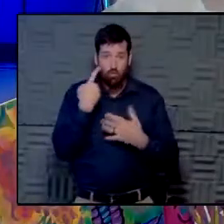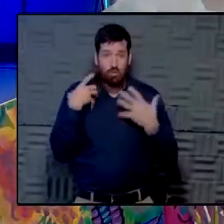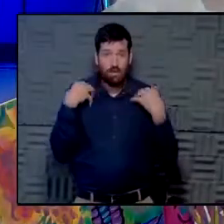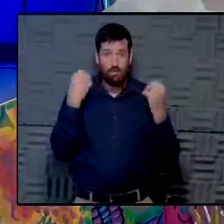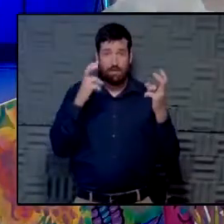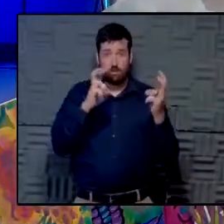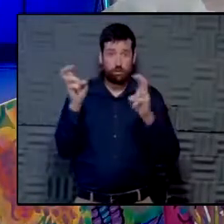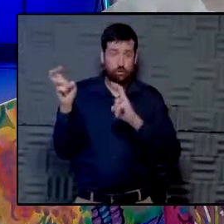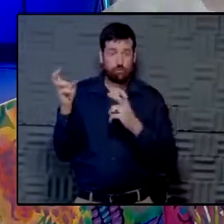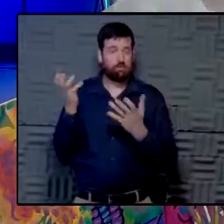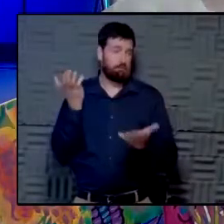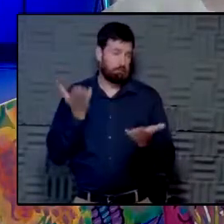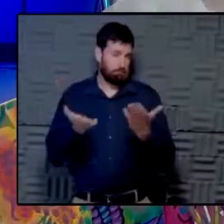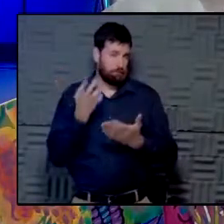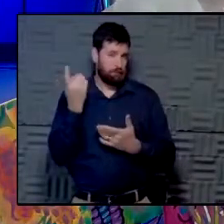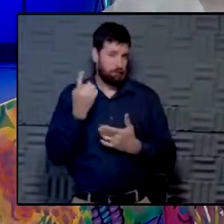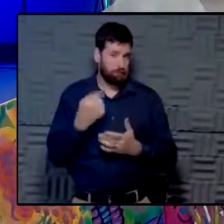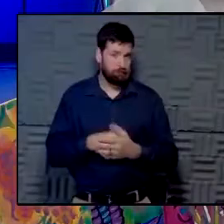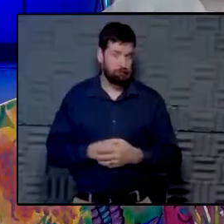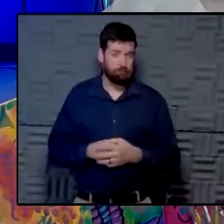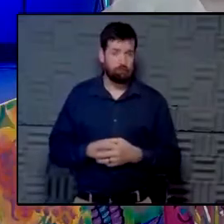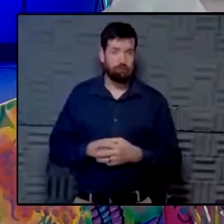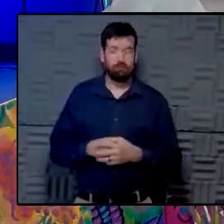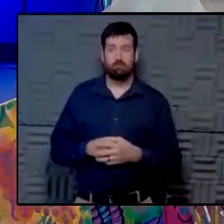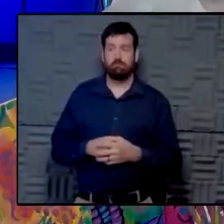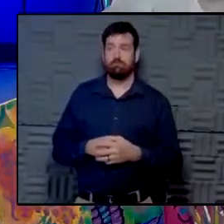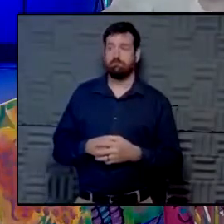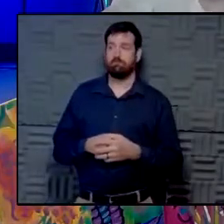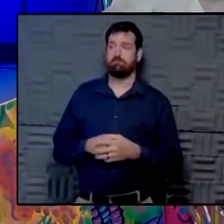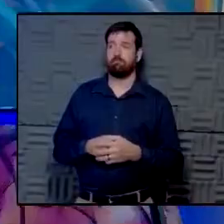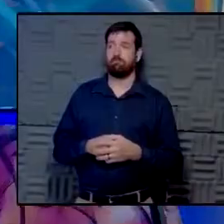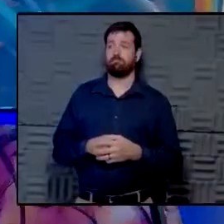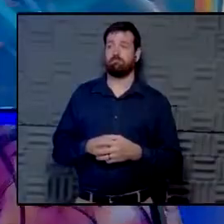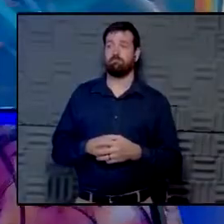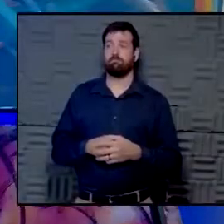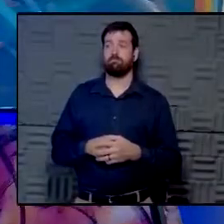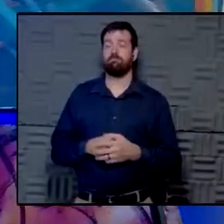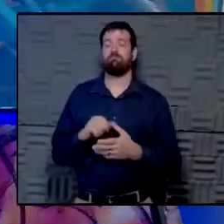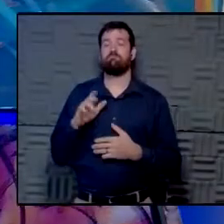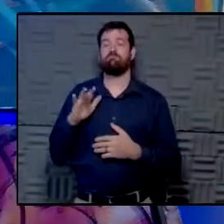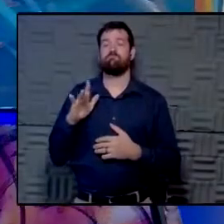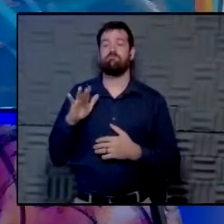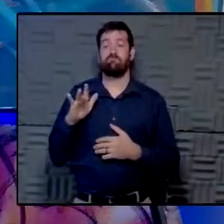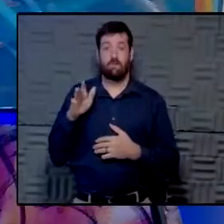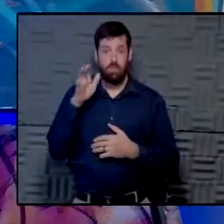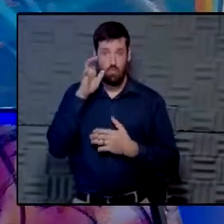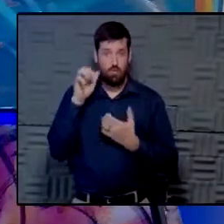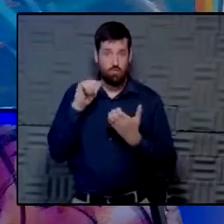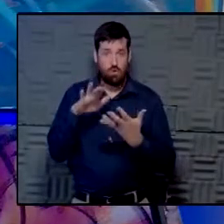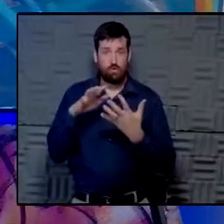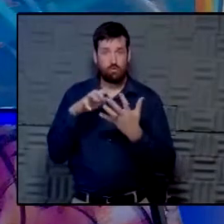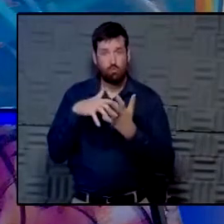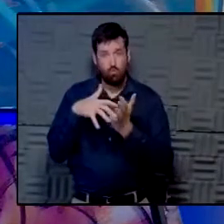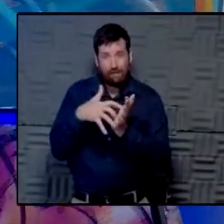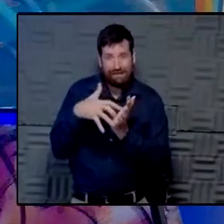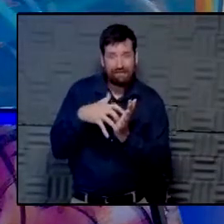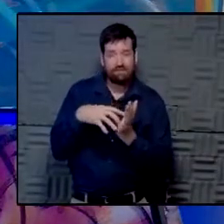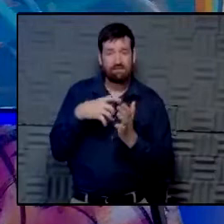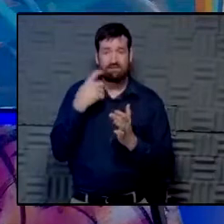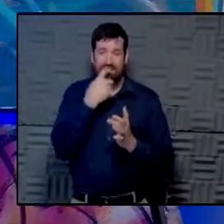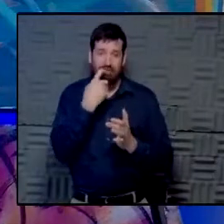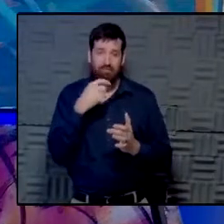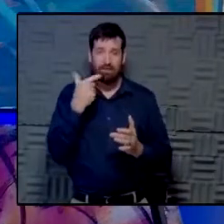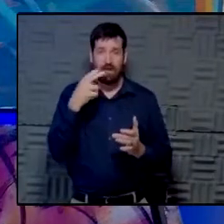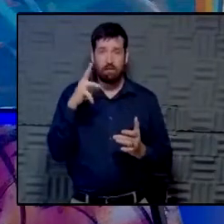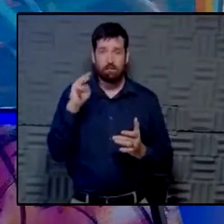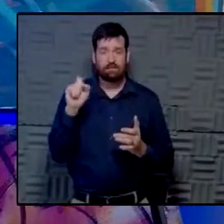something. Yeah. So, taking that last question, as far as will it weaken your teeth? I don't think we have any evidence of that.